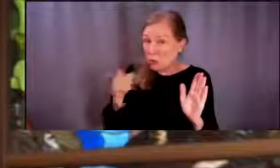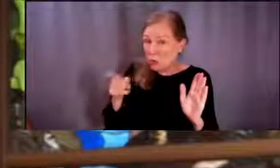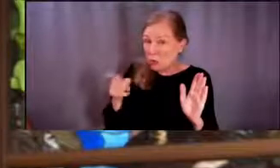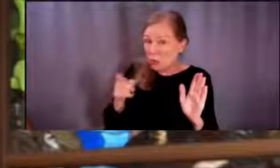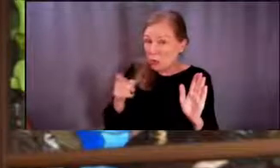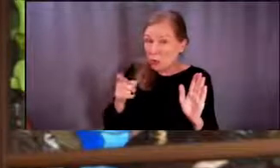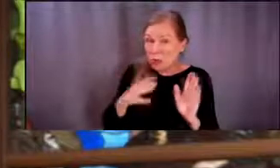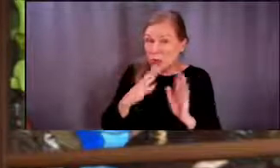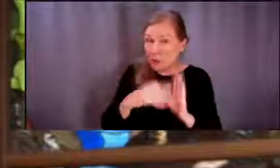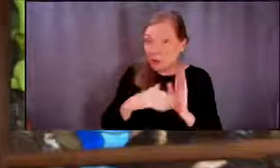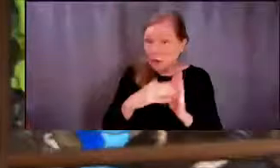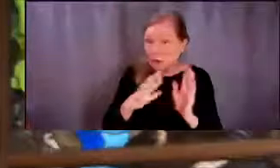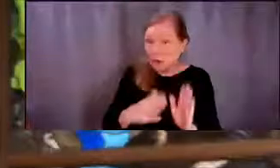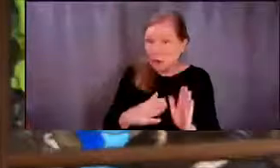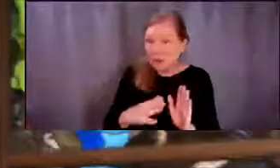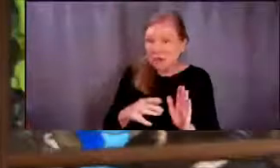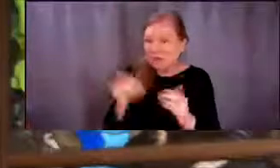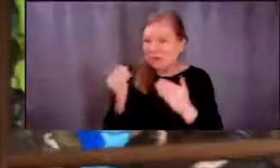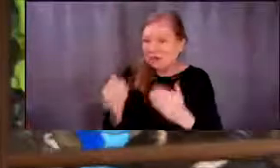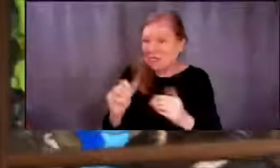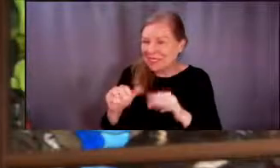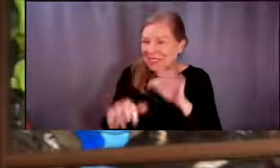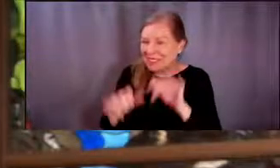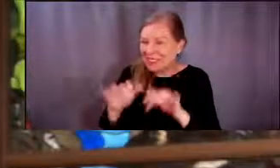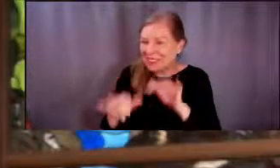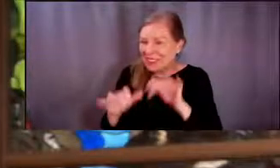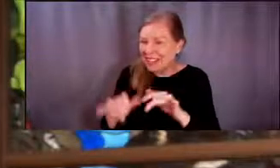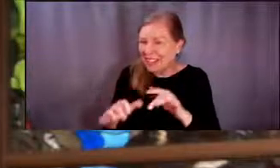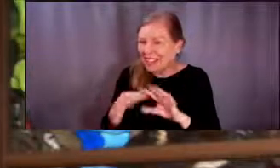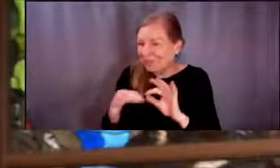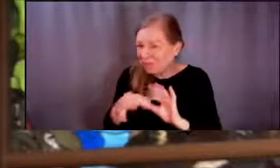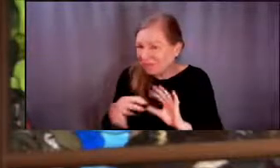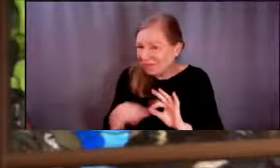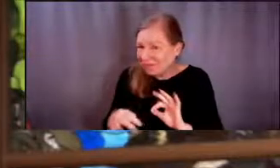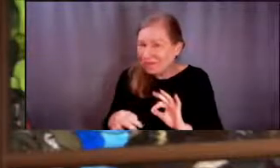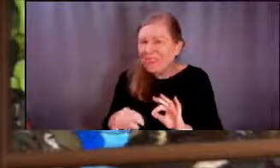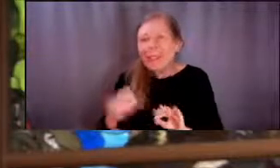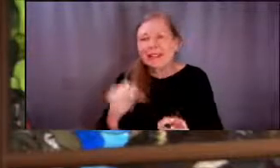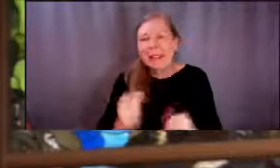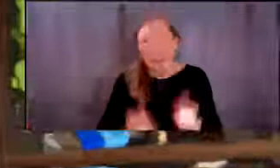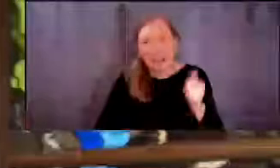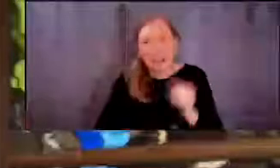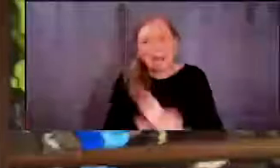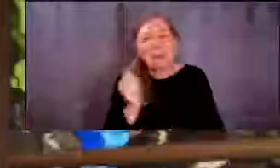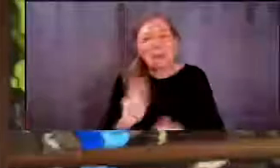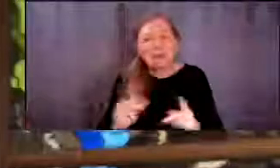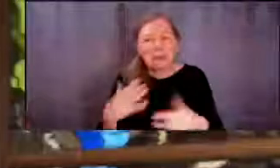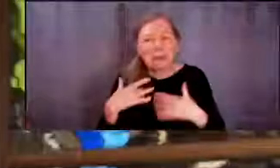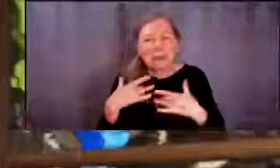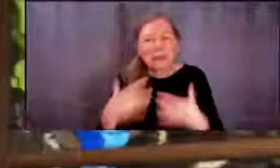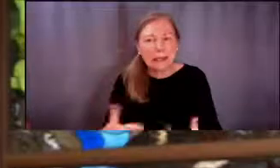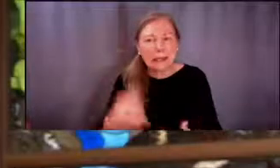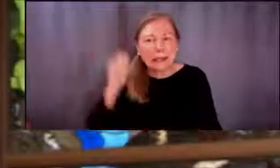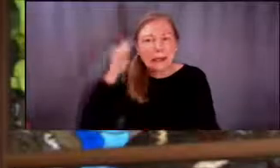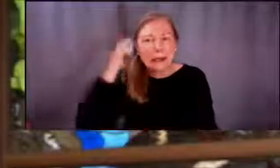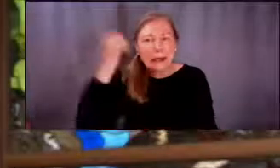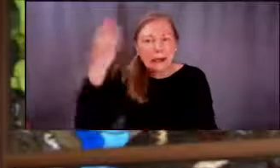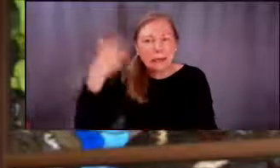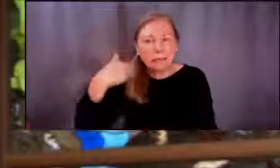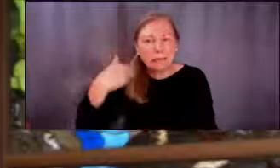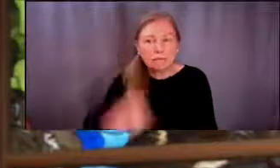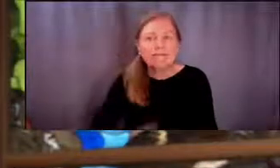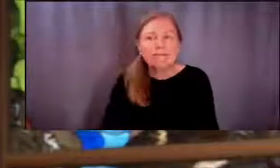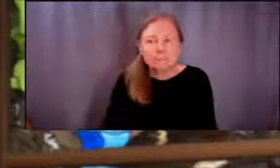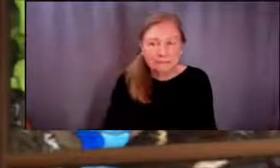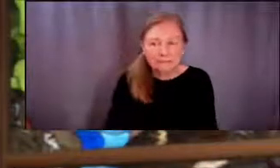stuff in the chat. Yeah, that's the thing most people tend to think about, the ear thing.